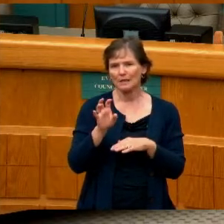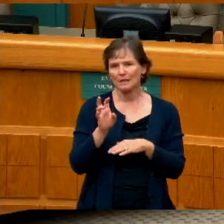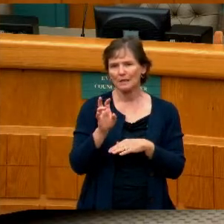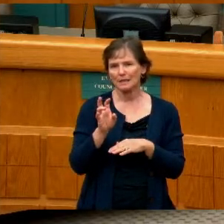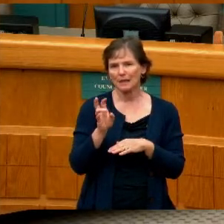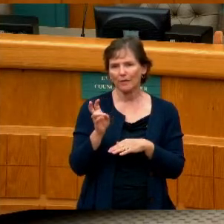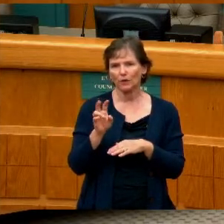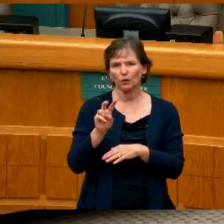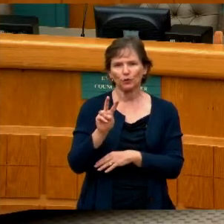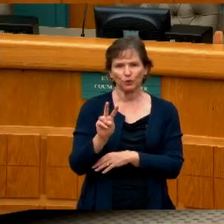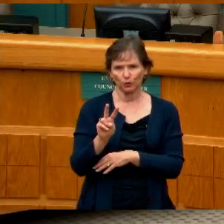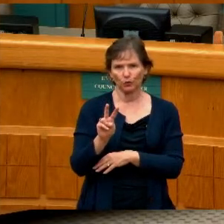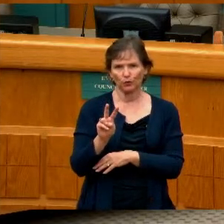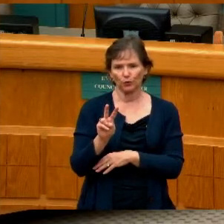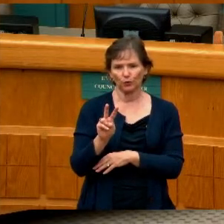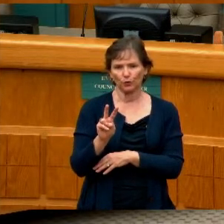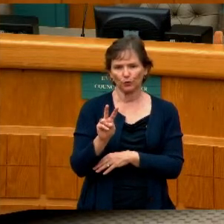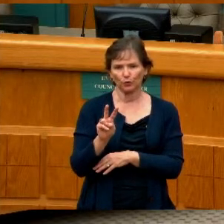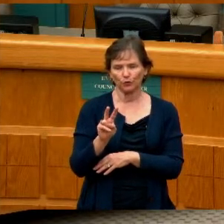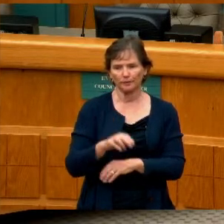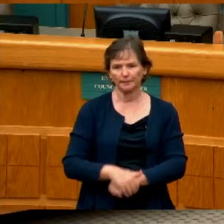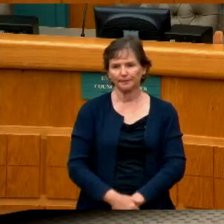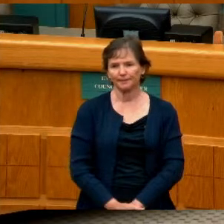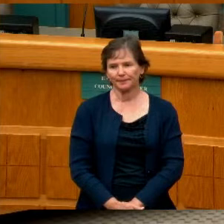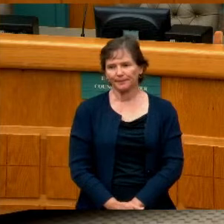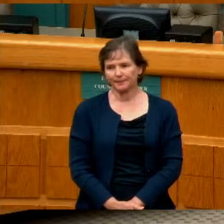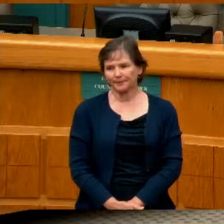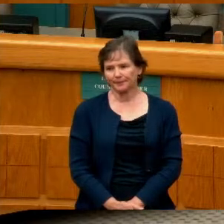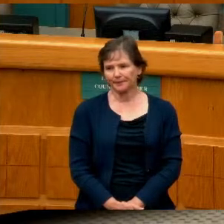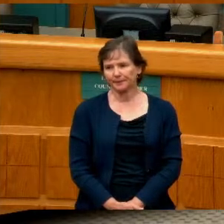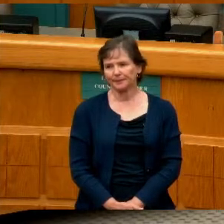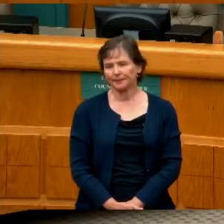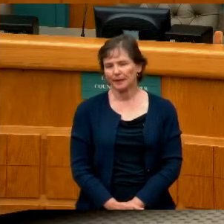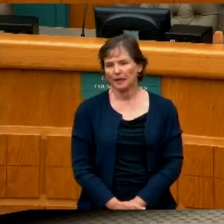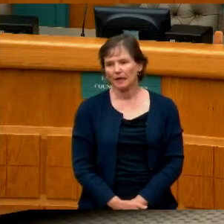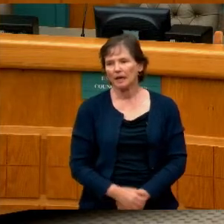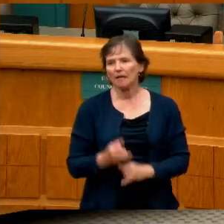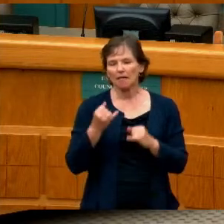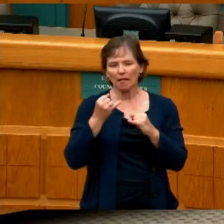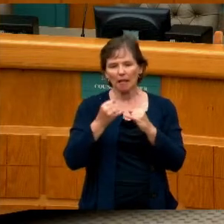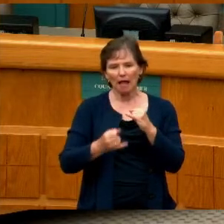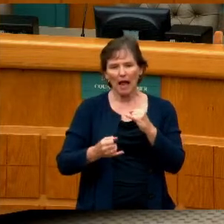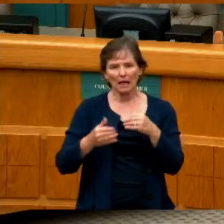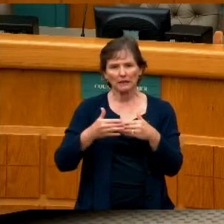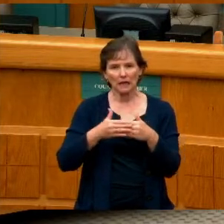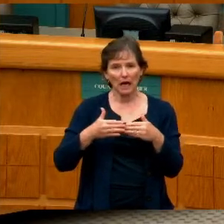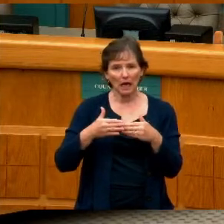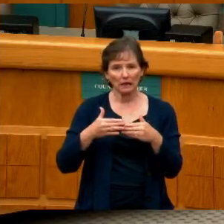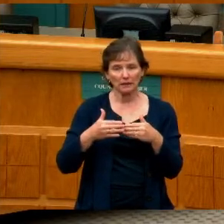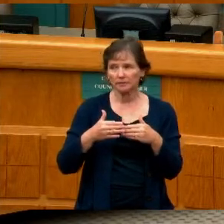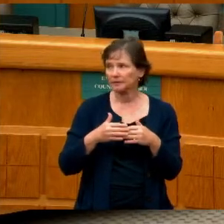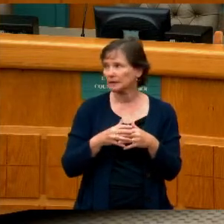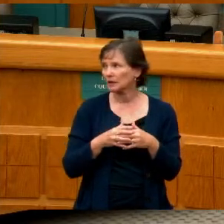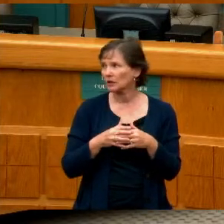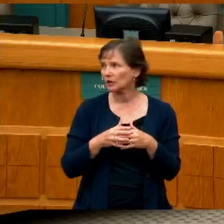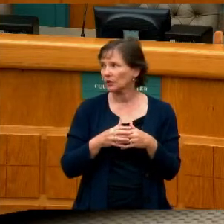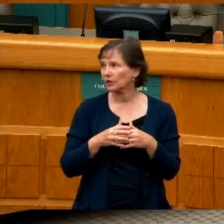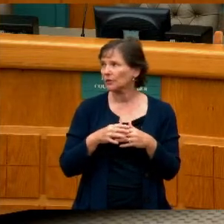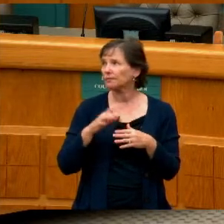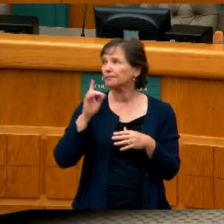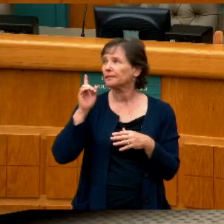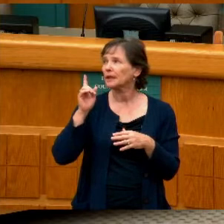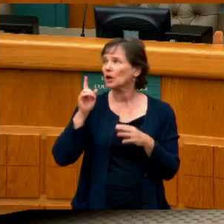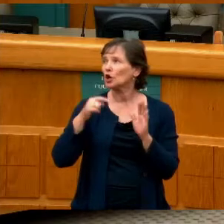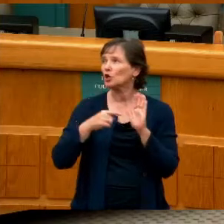So bringing the total death rate for Nueces County up to 472 with the 2 that I just mentioned today.